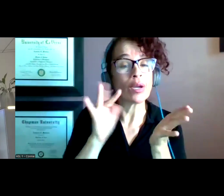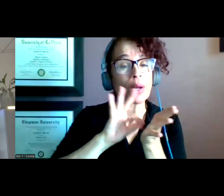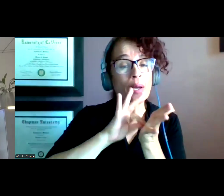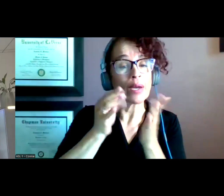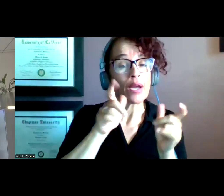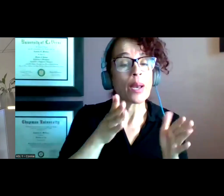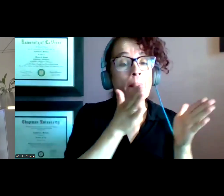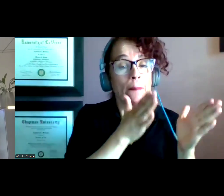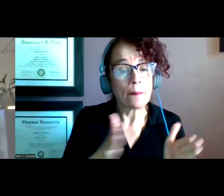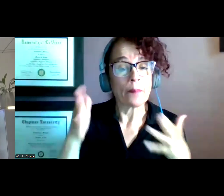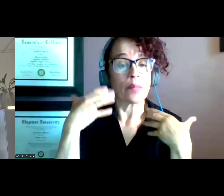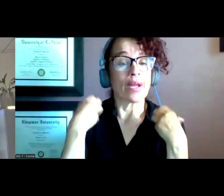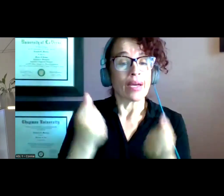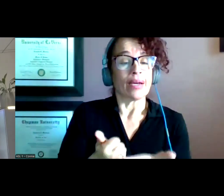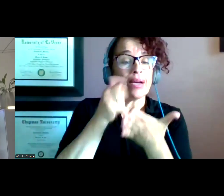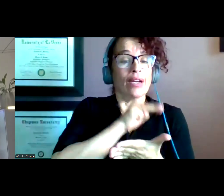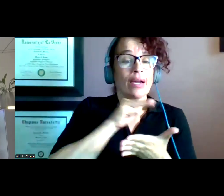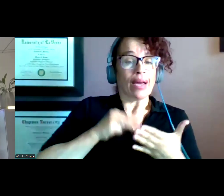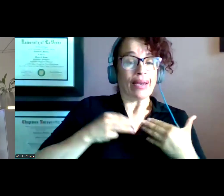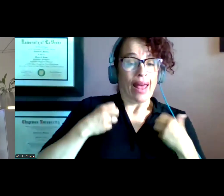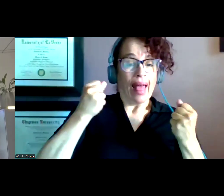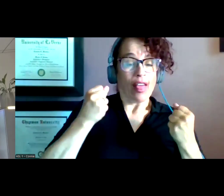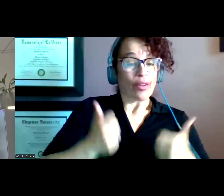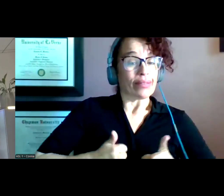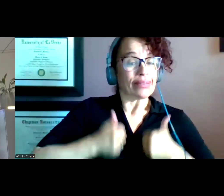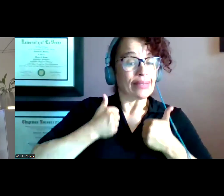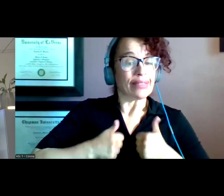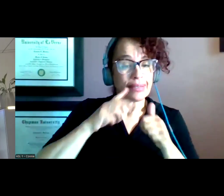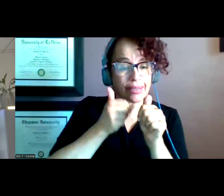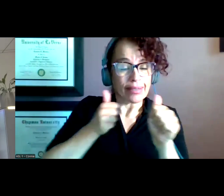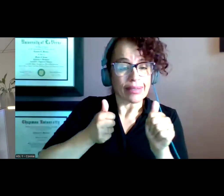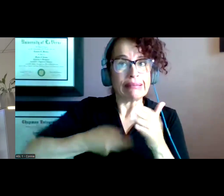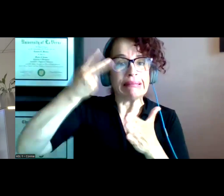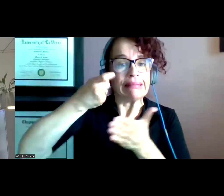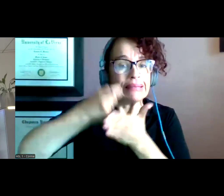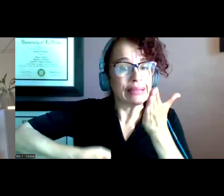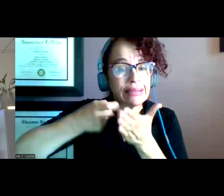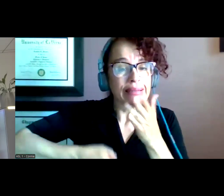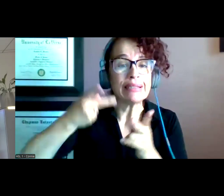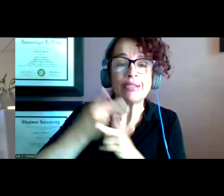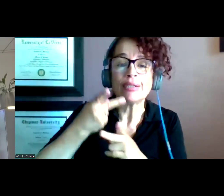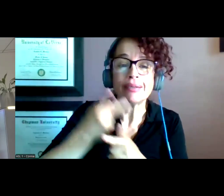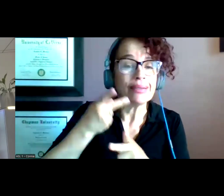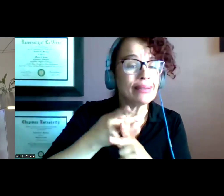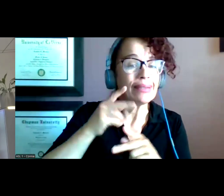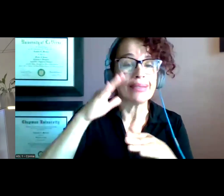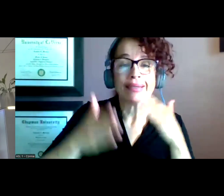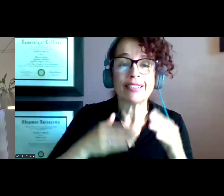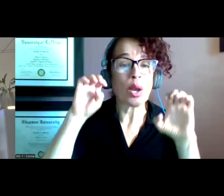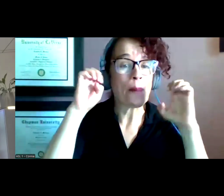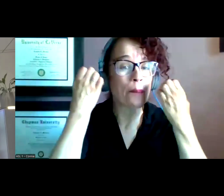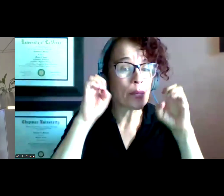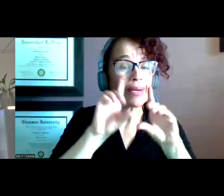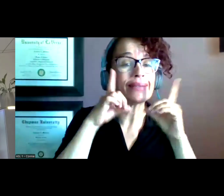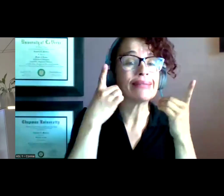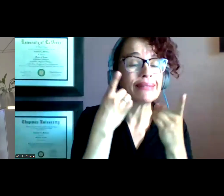managed care plans to help members live healthier lives and avoid higher, costlier levels of care like inpatient or emergency